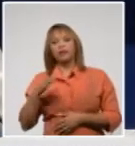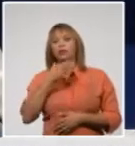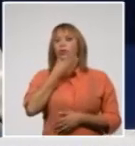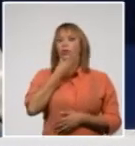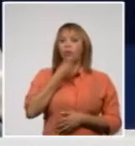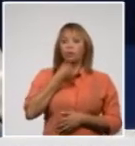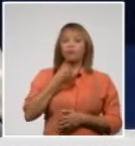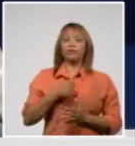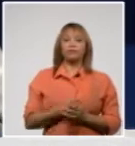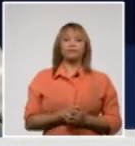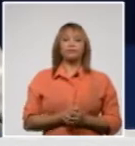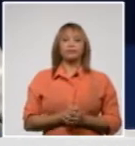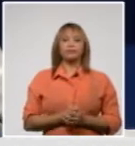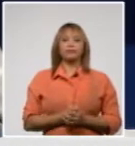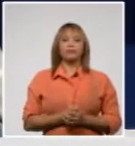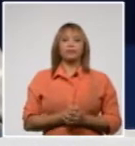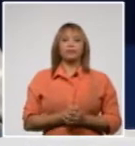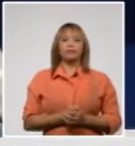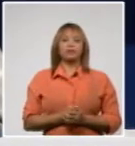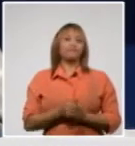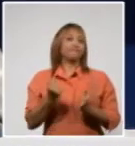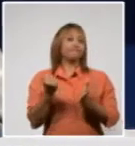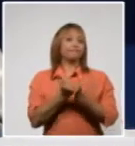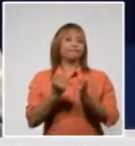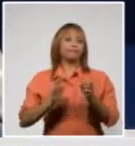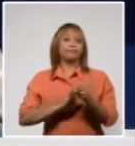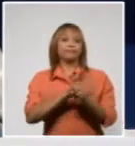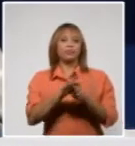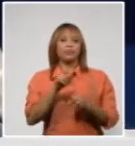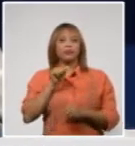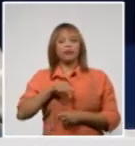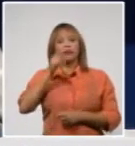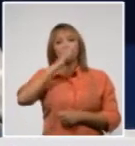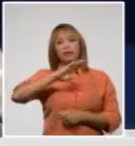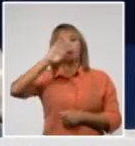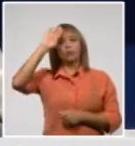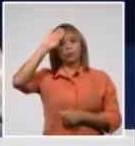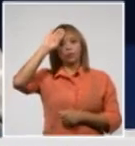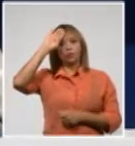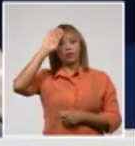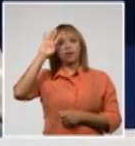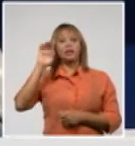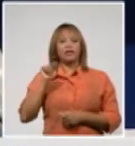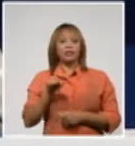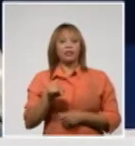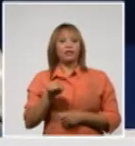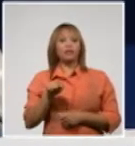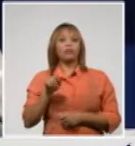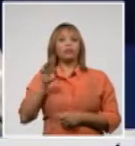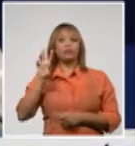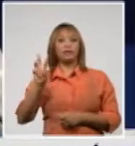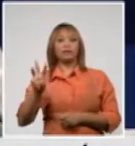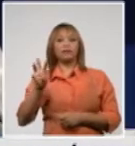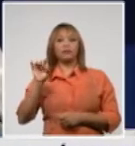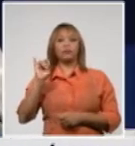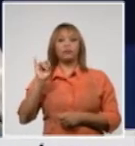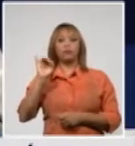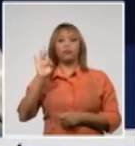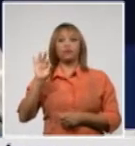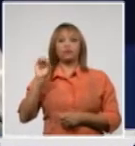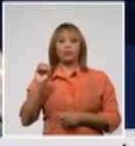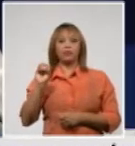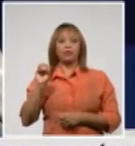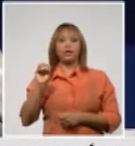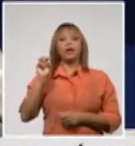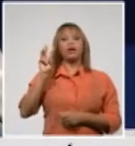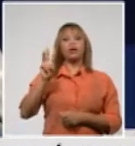cases to have tested positive for the virus in Cuba. 380, or